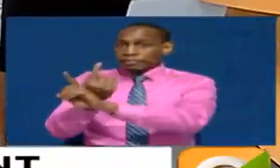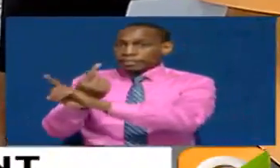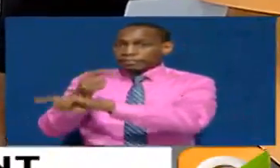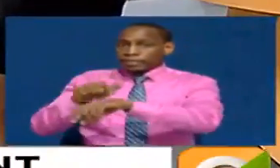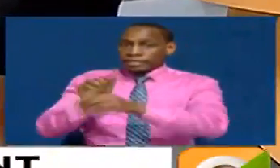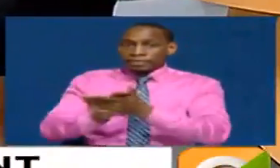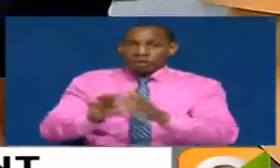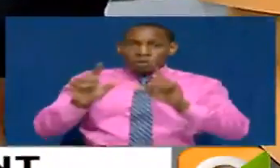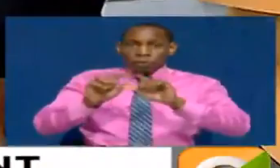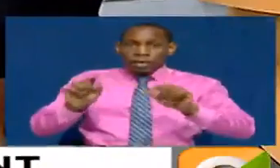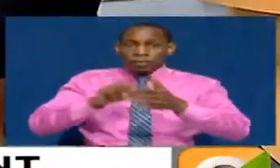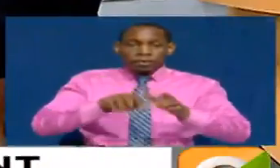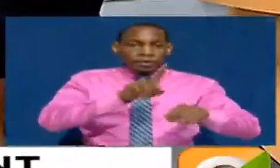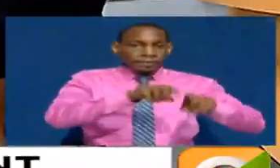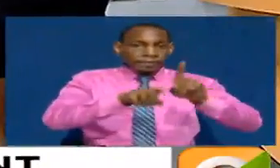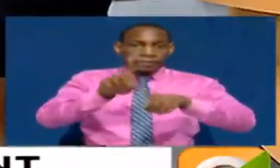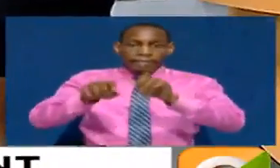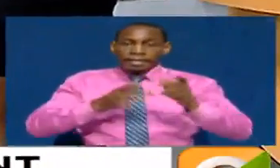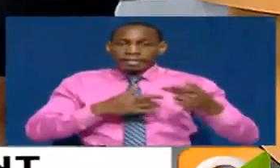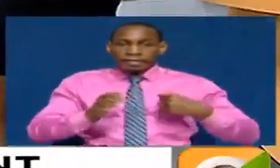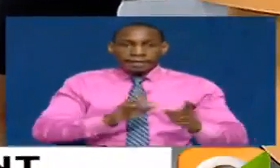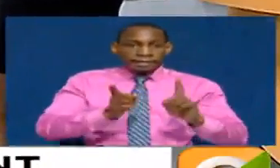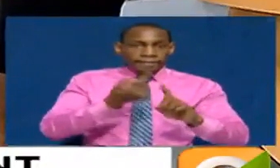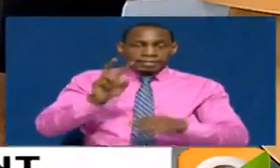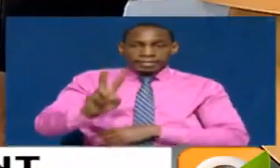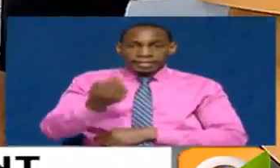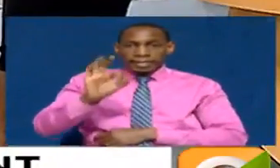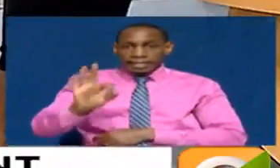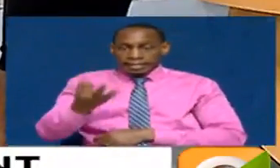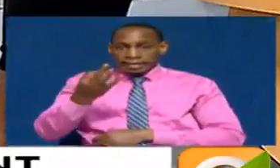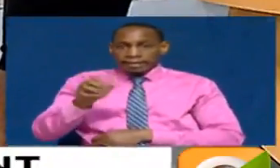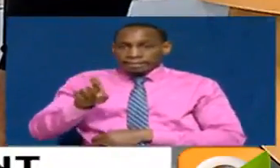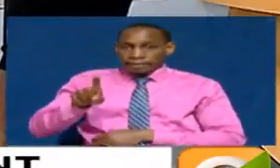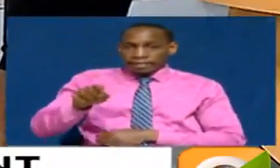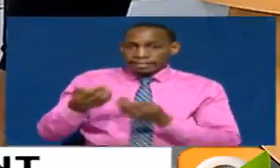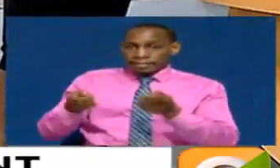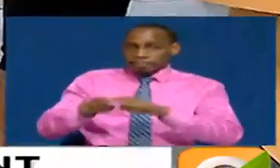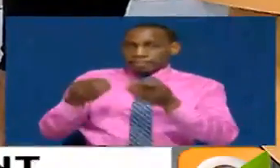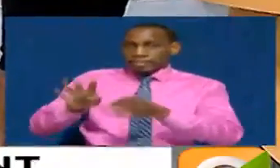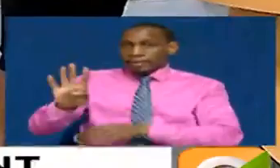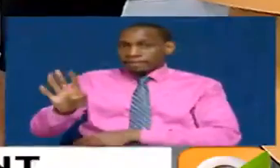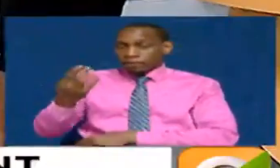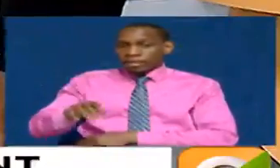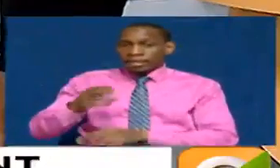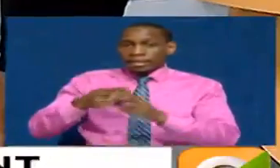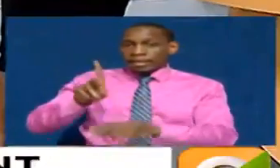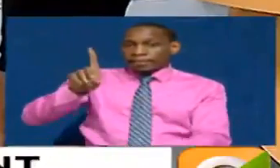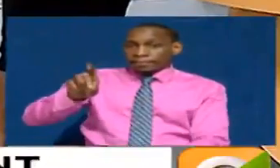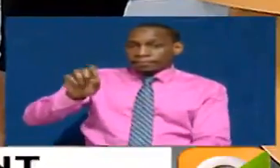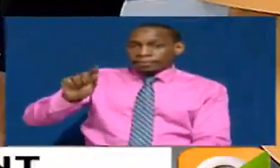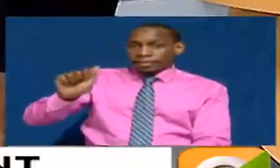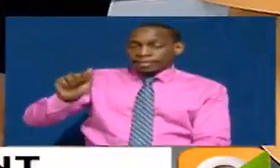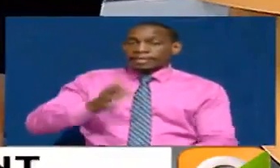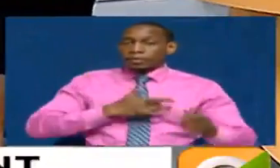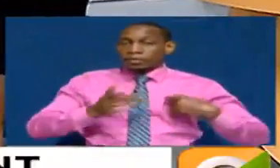raising some what they call variants of concern, the alpha, the beta, the gamma. And now we've got the Delta variant that